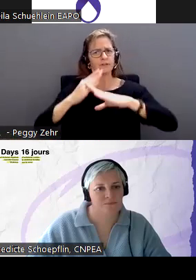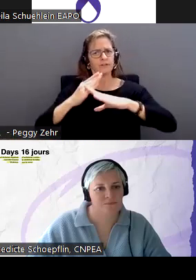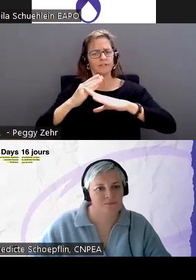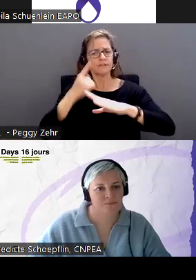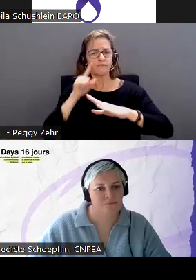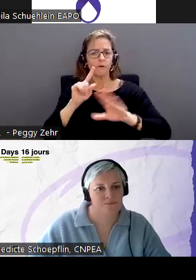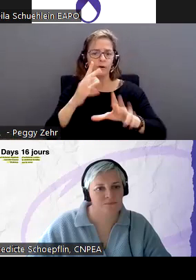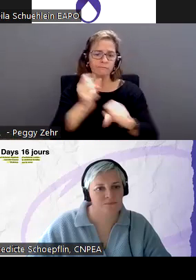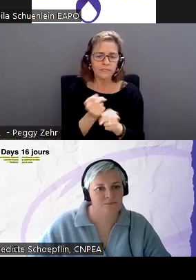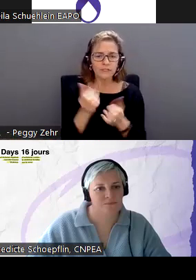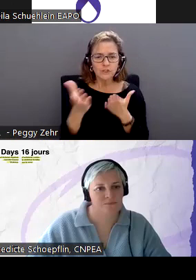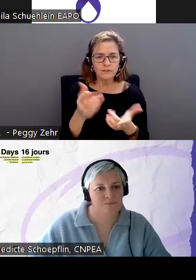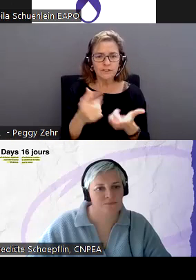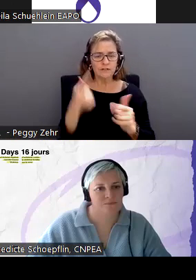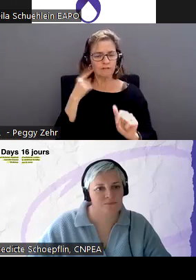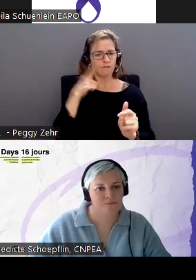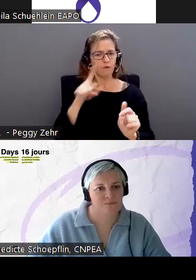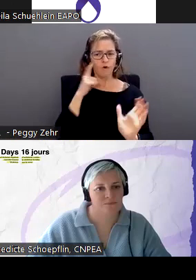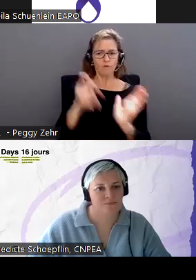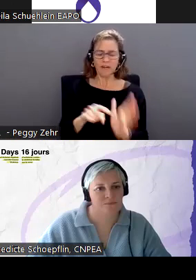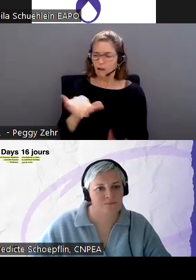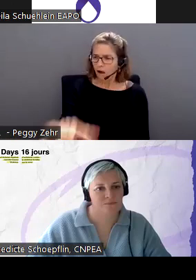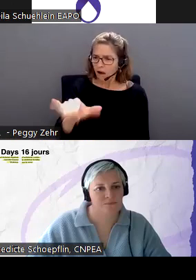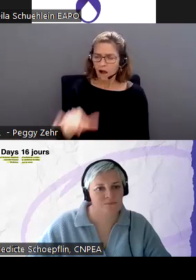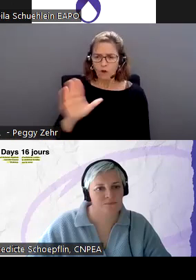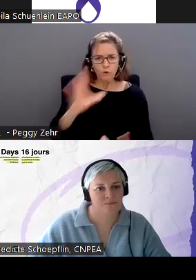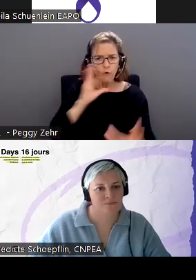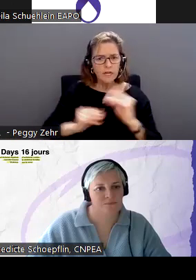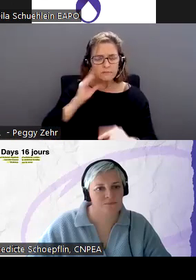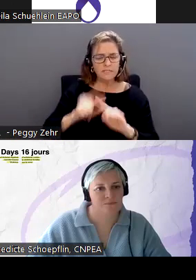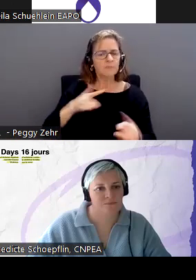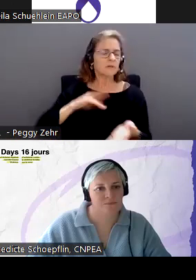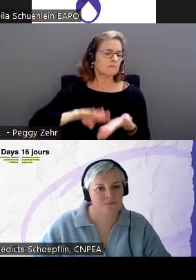getting service, to being seen as a group. And,